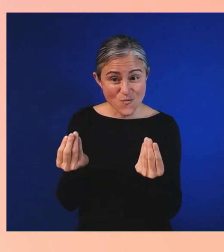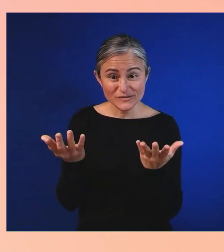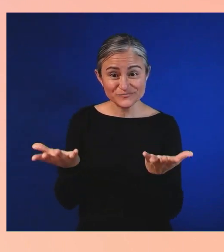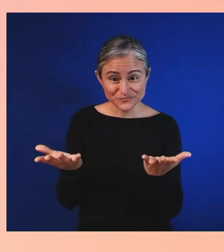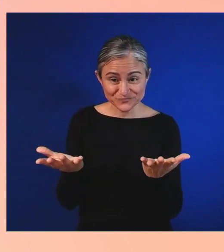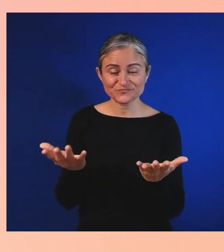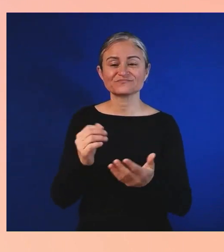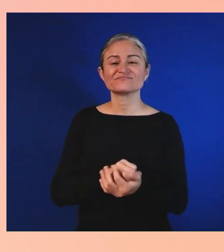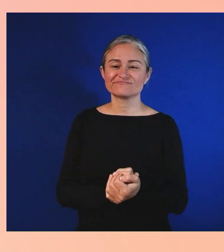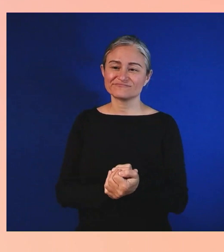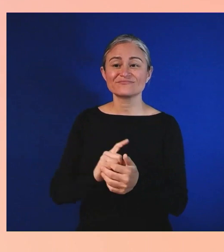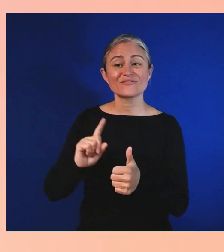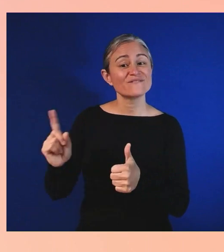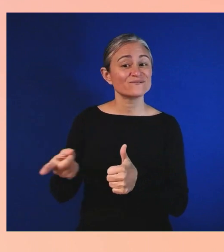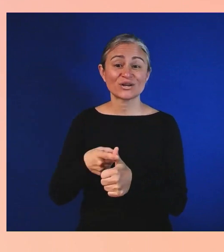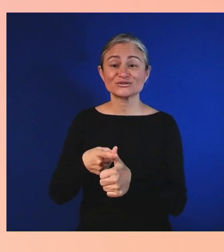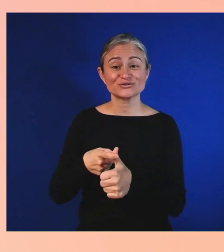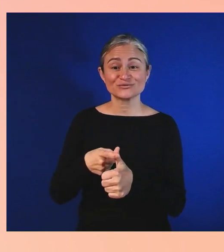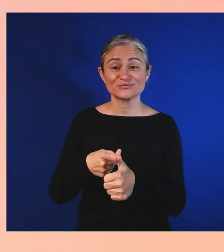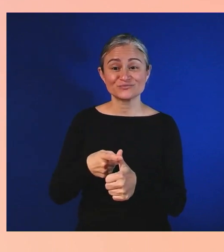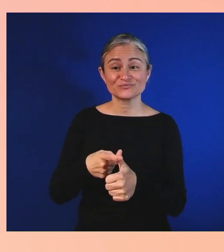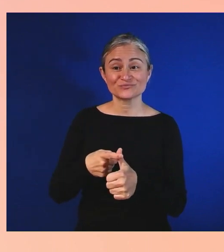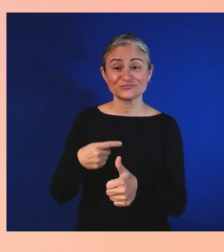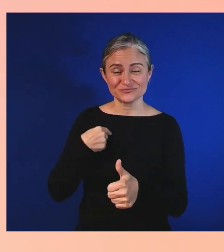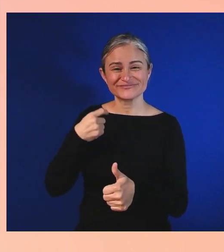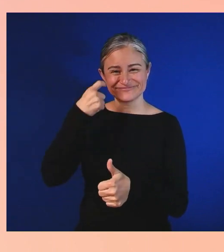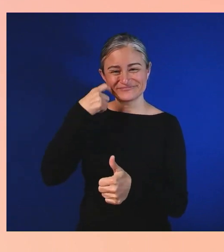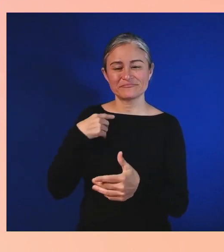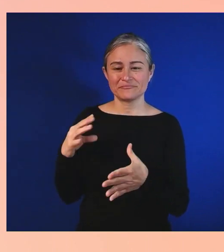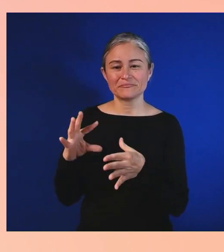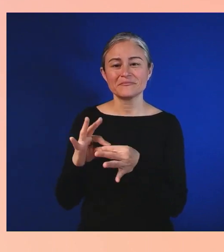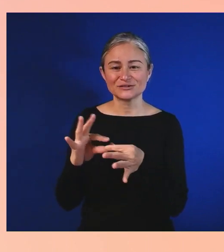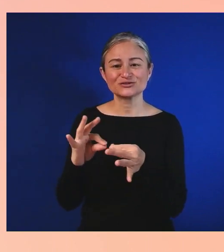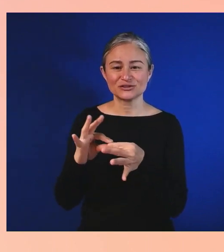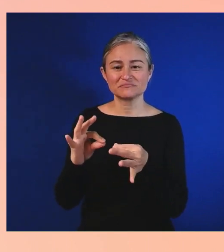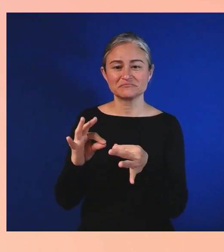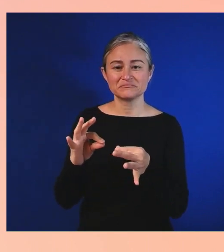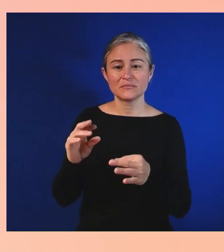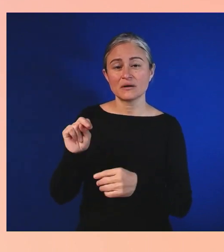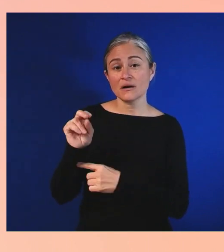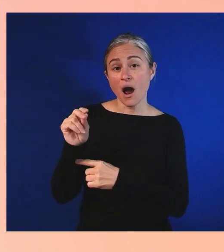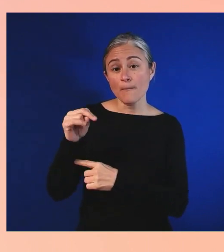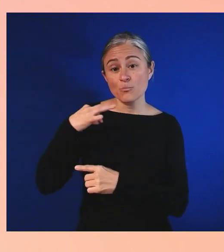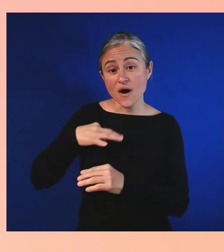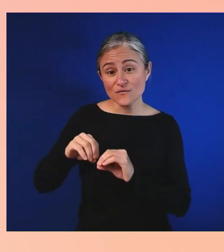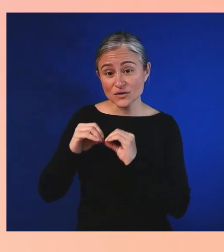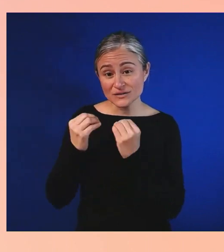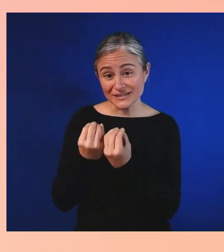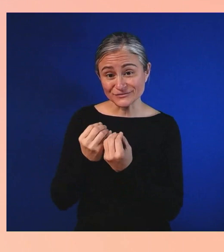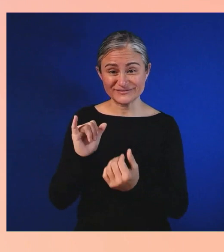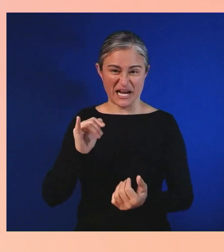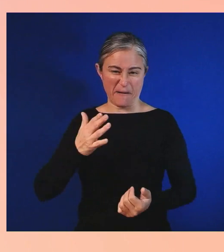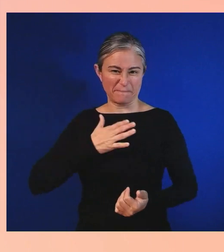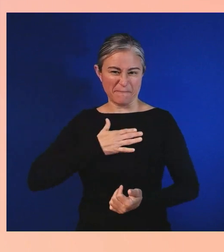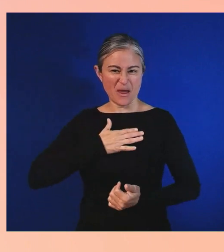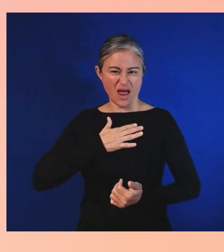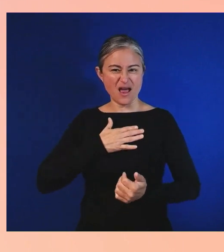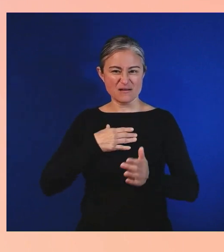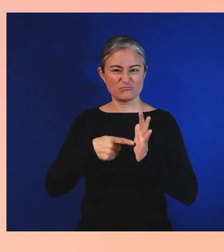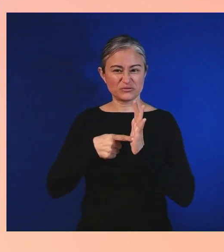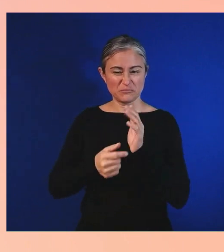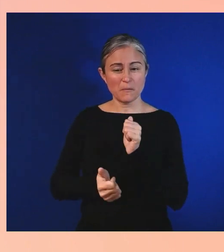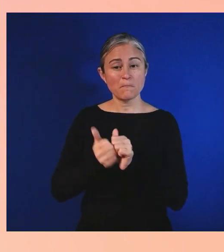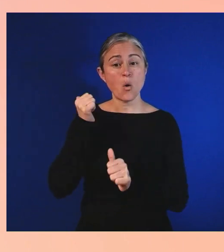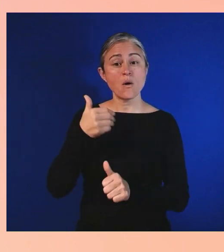would say that for non-profit organizations like us and for most of our members, obviously the support in a